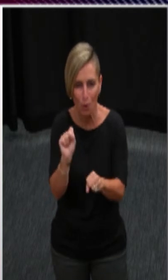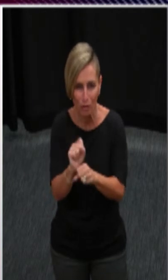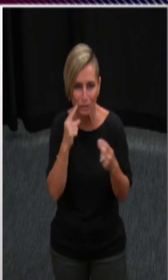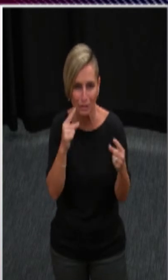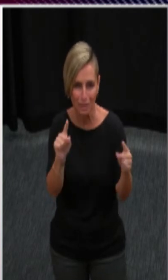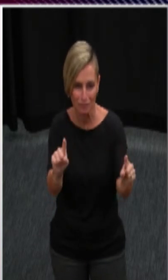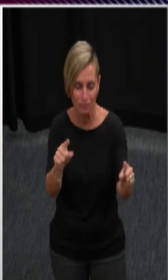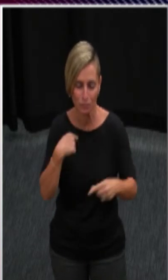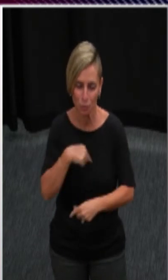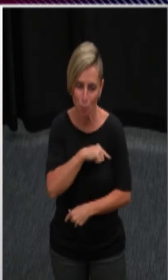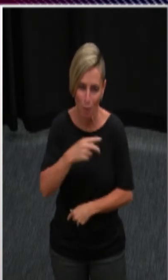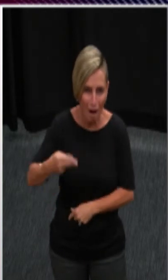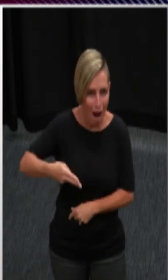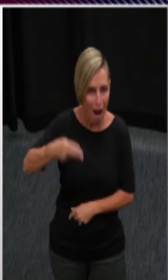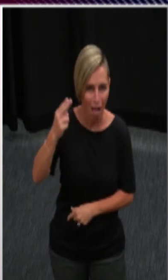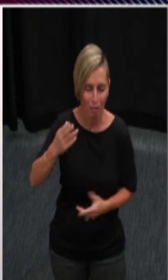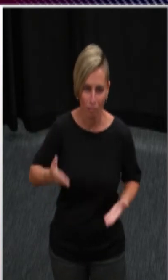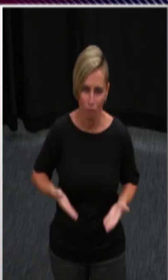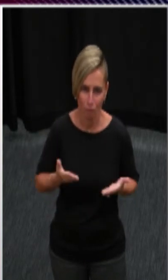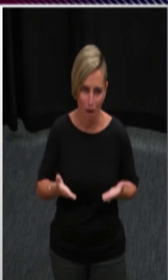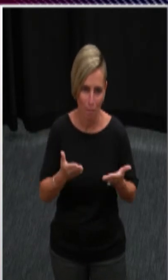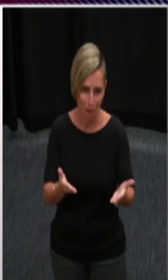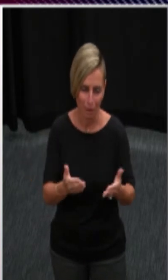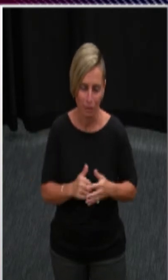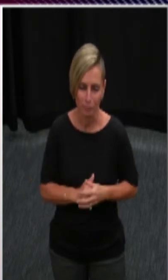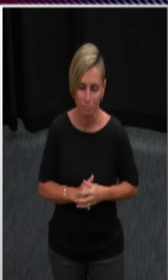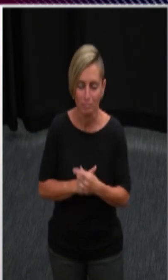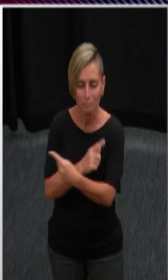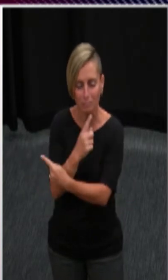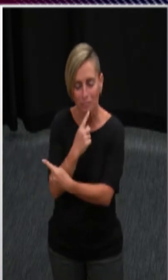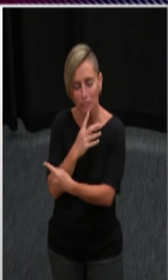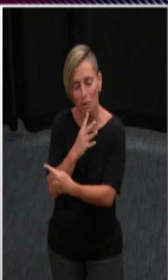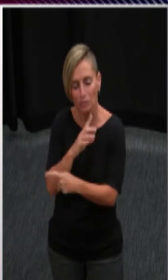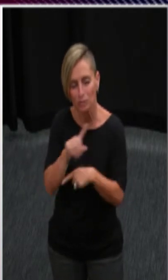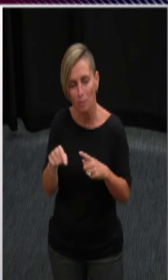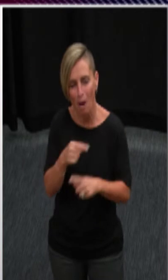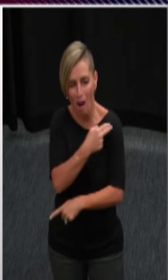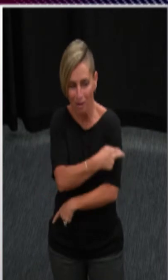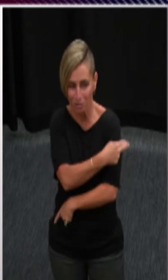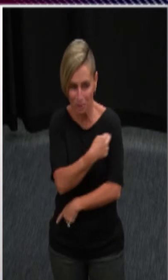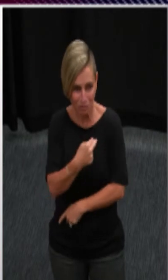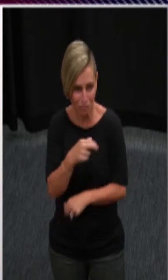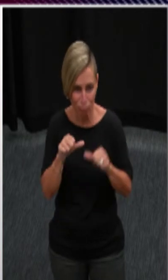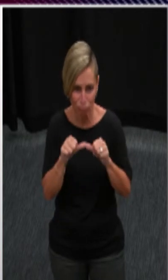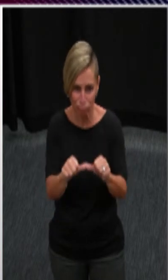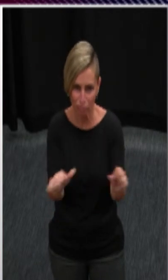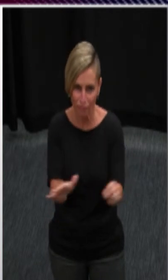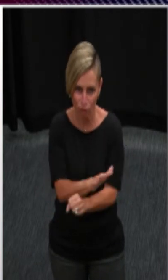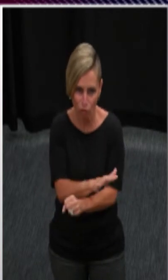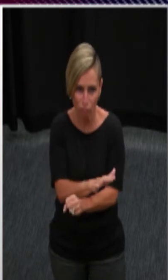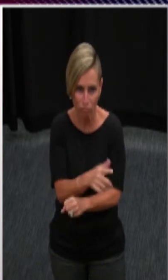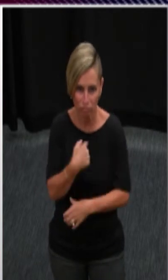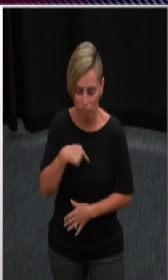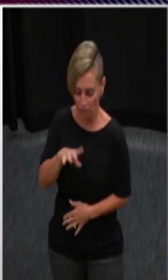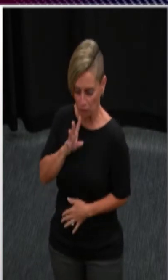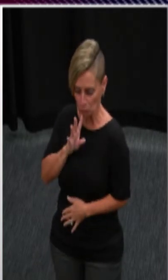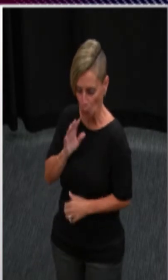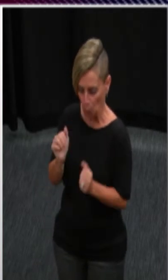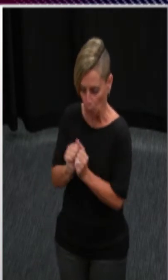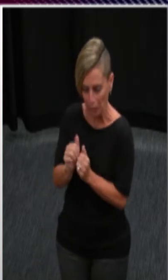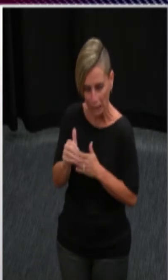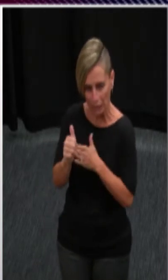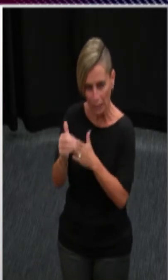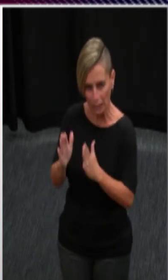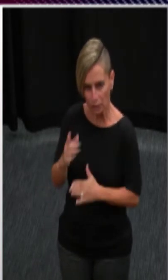highly recommend it. Ron mentioned our hospital census. They remain full. I was speaking to leadership of the hospitals before coming